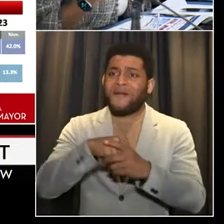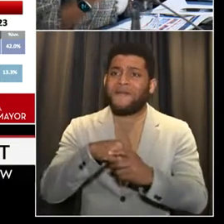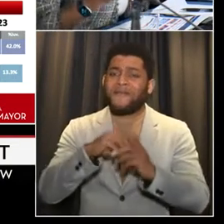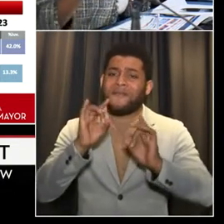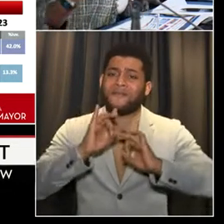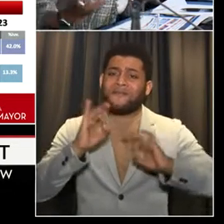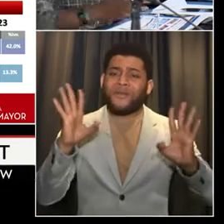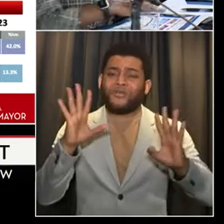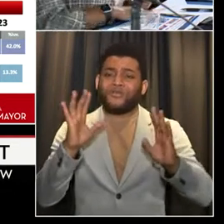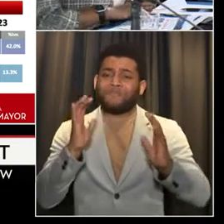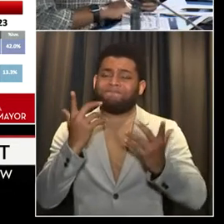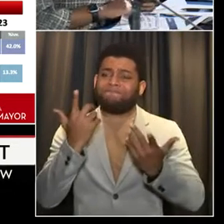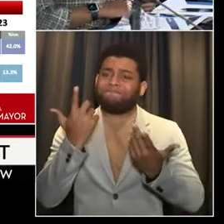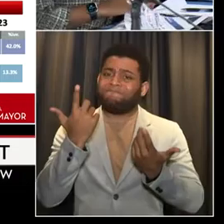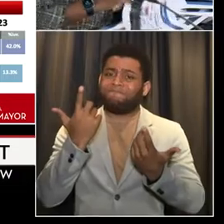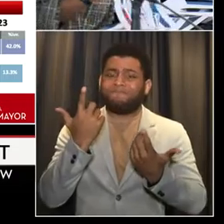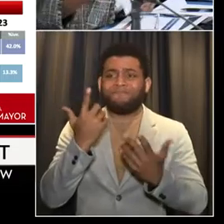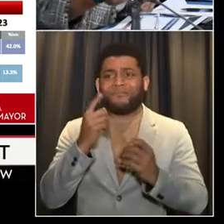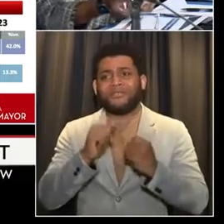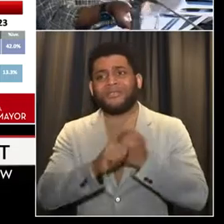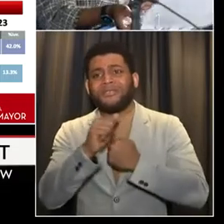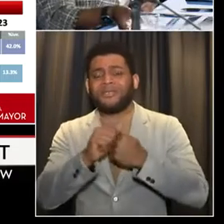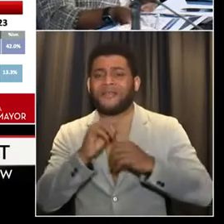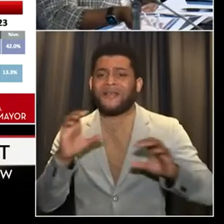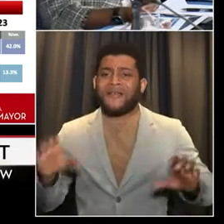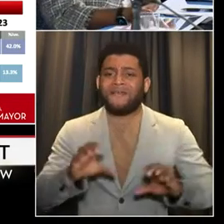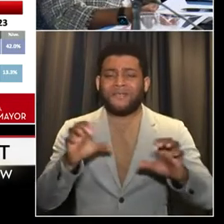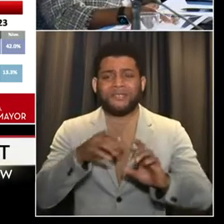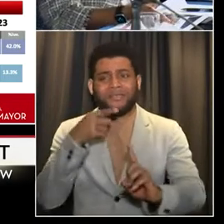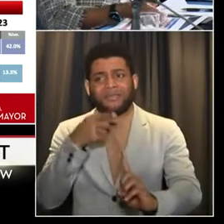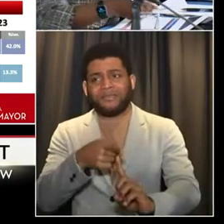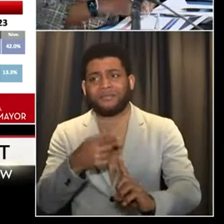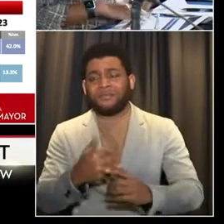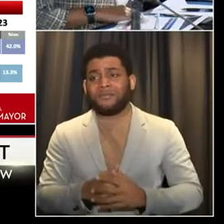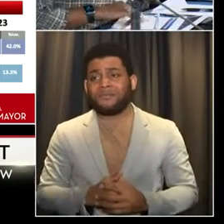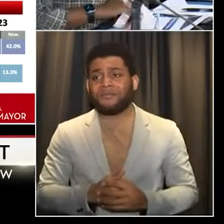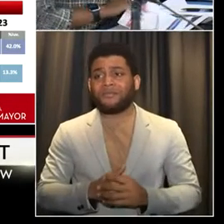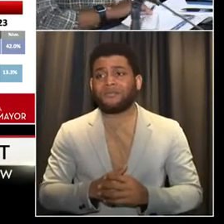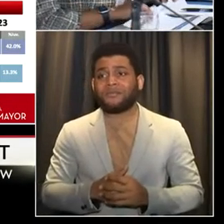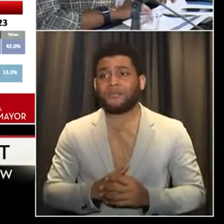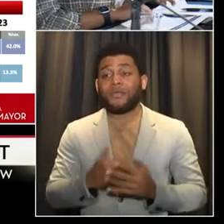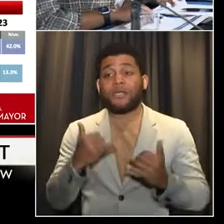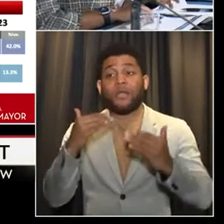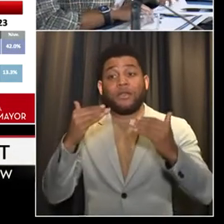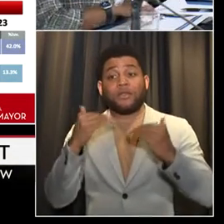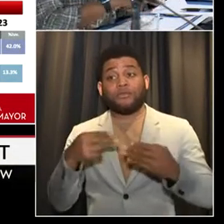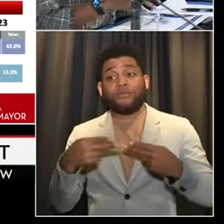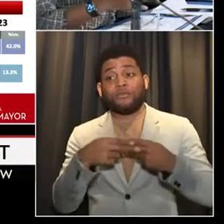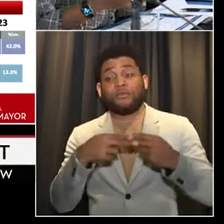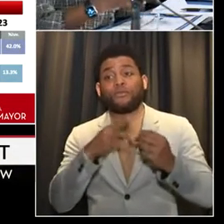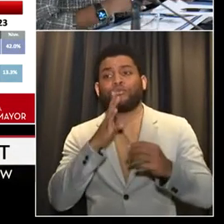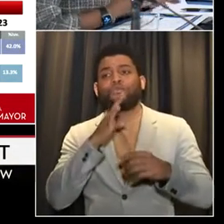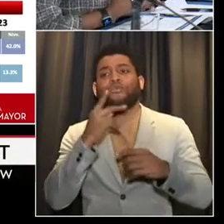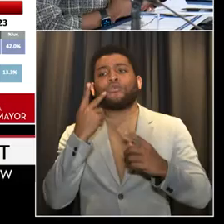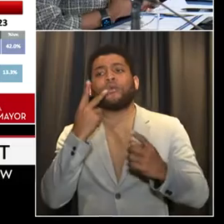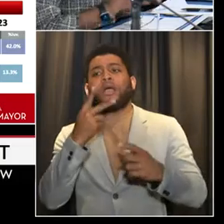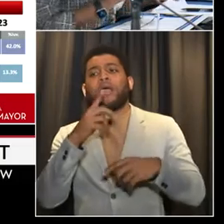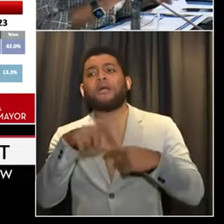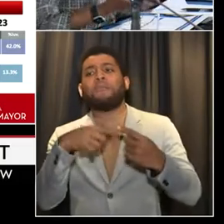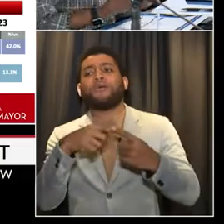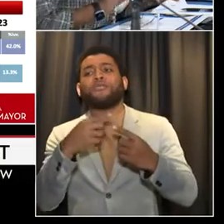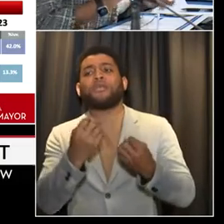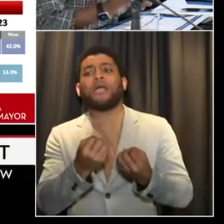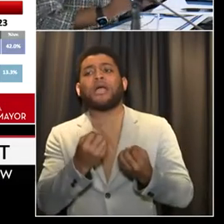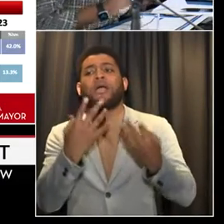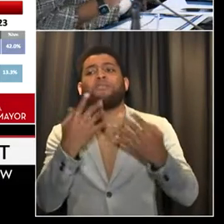at increasing rates. And so the next slide, I don't know how much the city administrator wants to go into it, but we thought it was important to